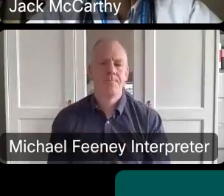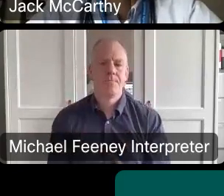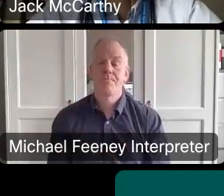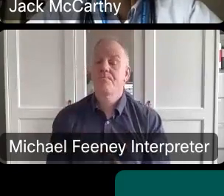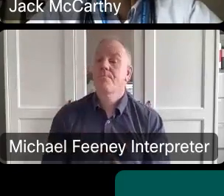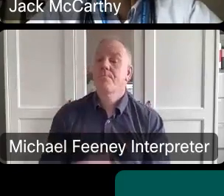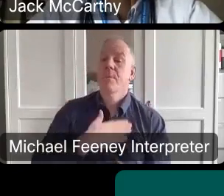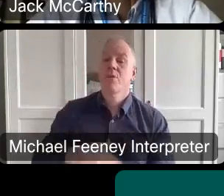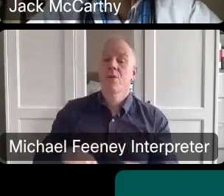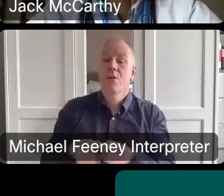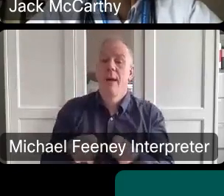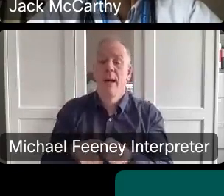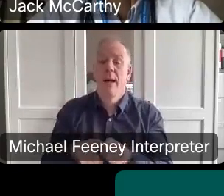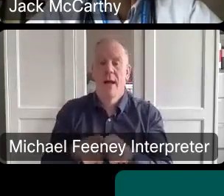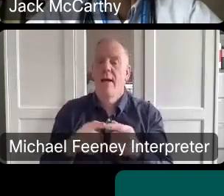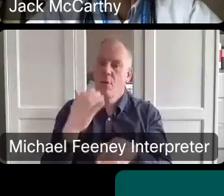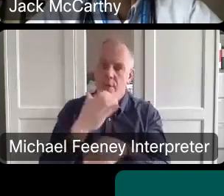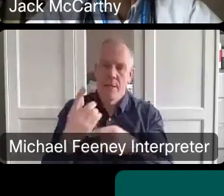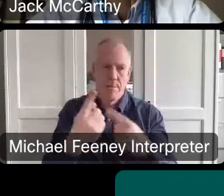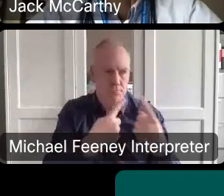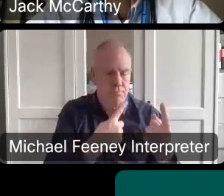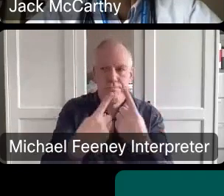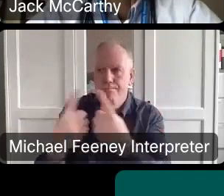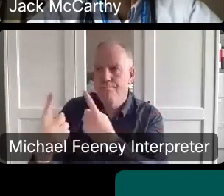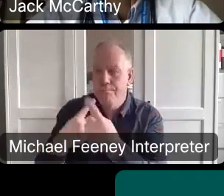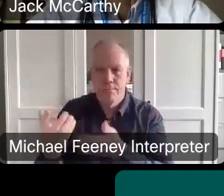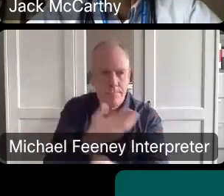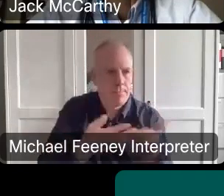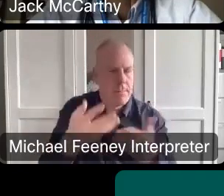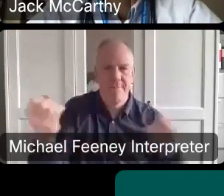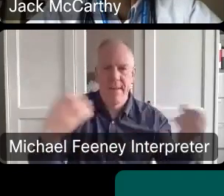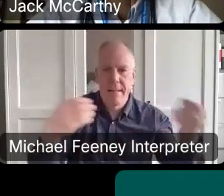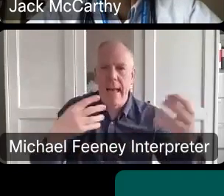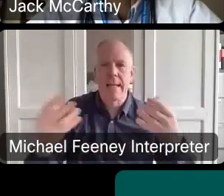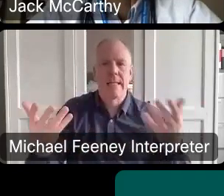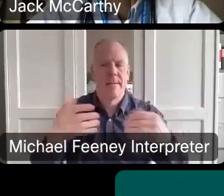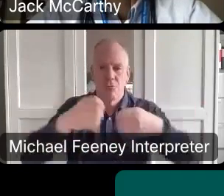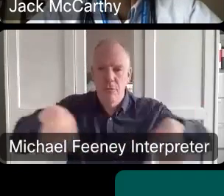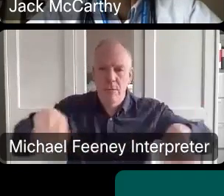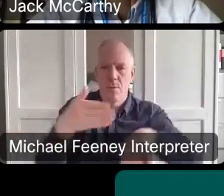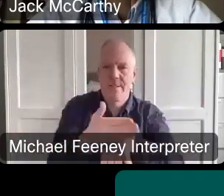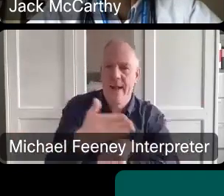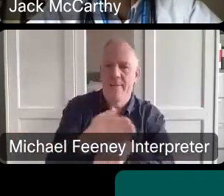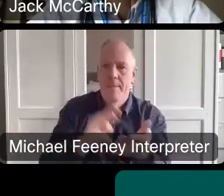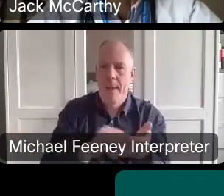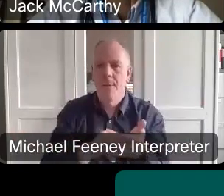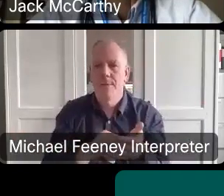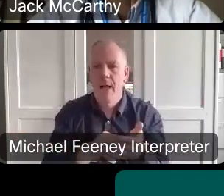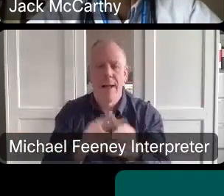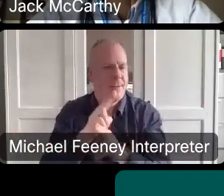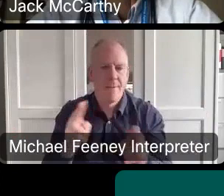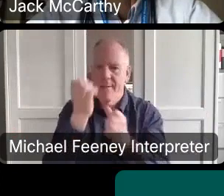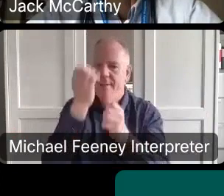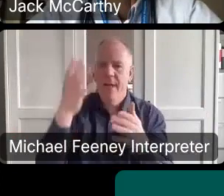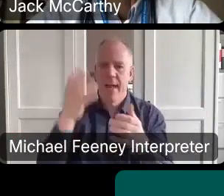just I suppose it's a constant engagement, getting feedback from the ground, and not to forget the